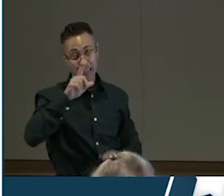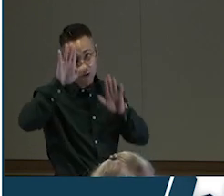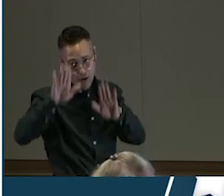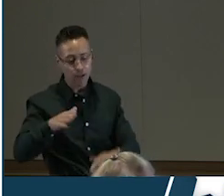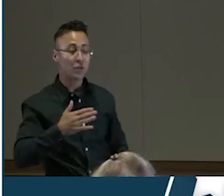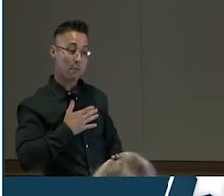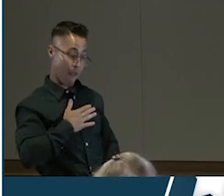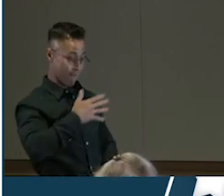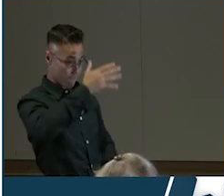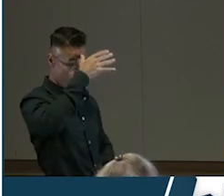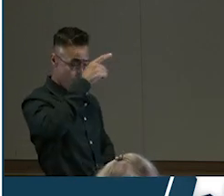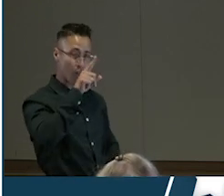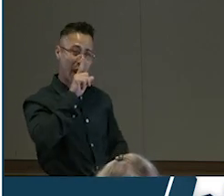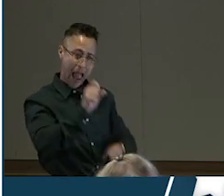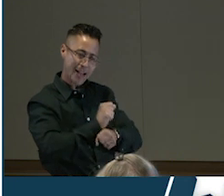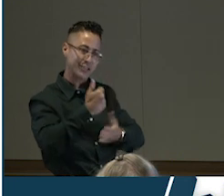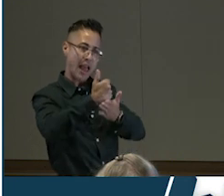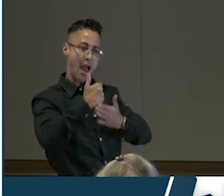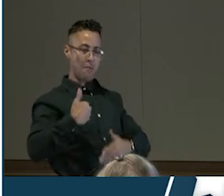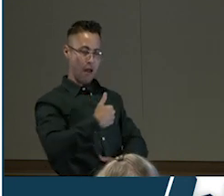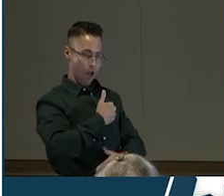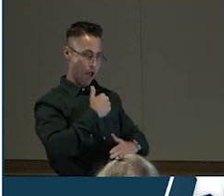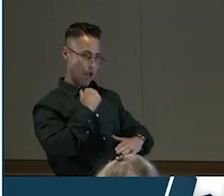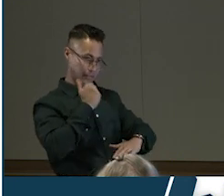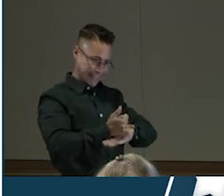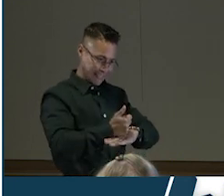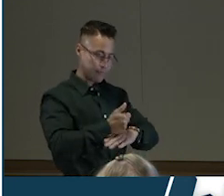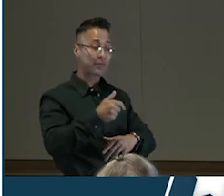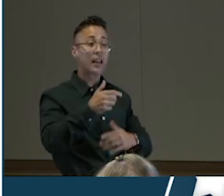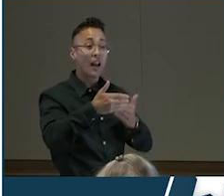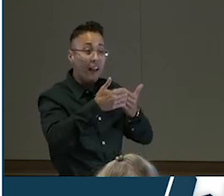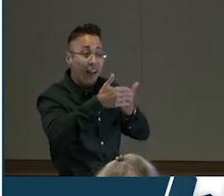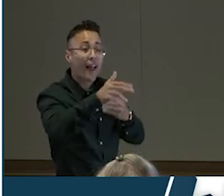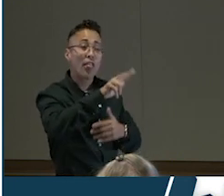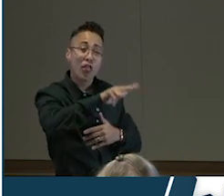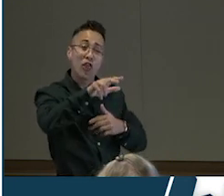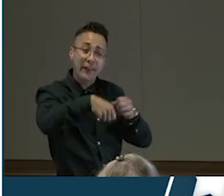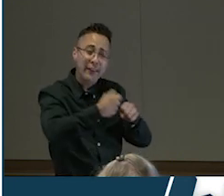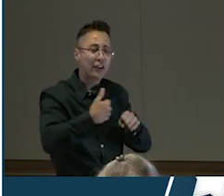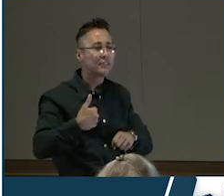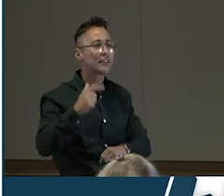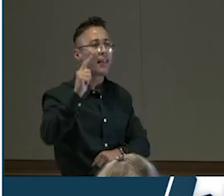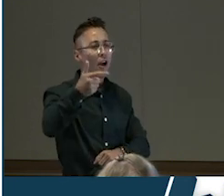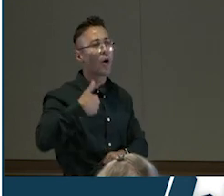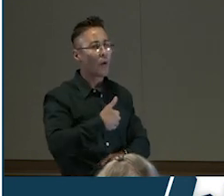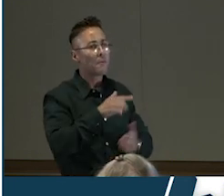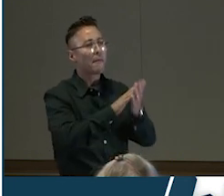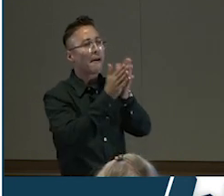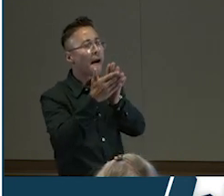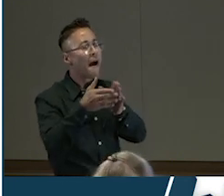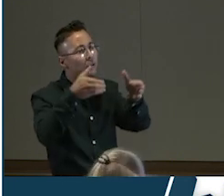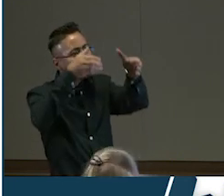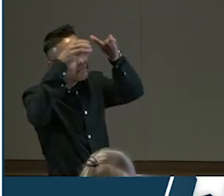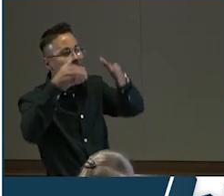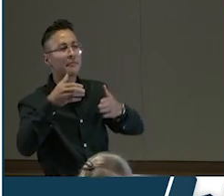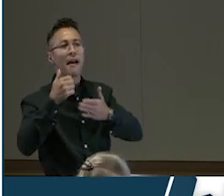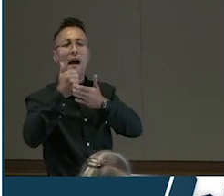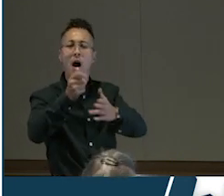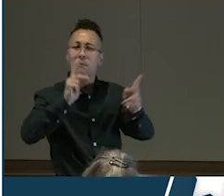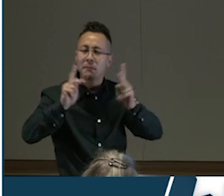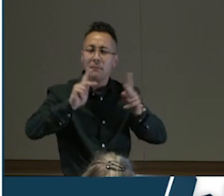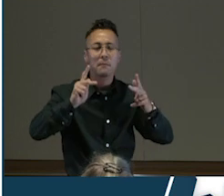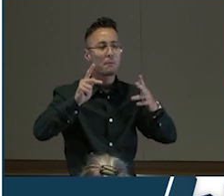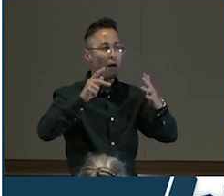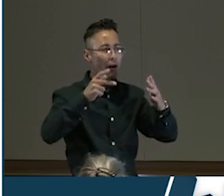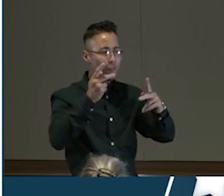helped us get into this space, and 33 years later, we've become experts at helping people really navigate all this information and how to create